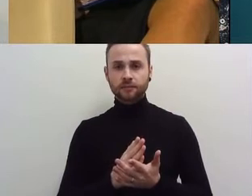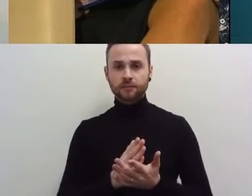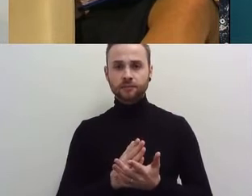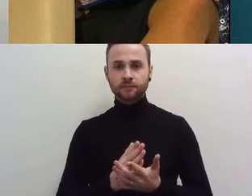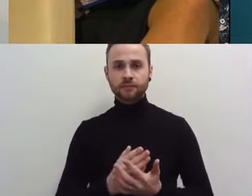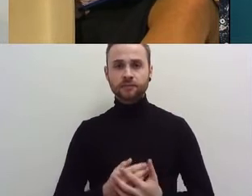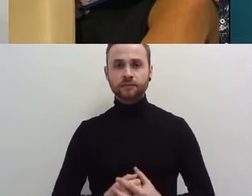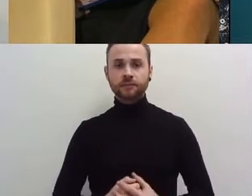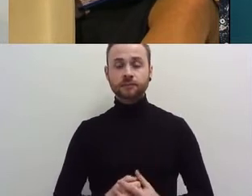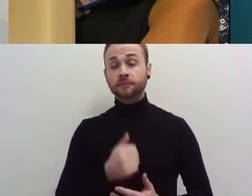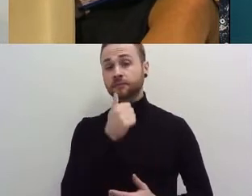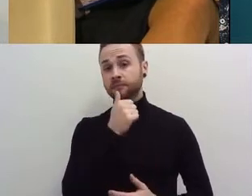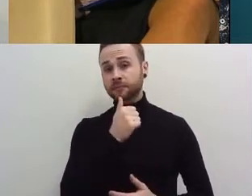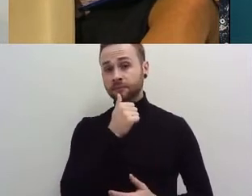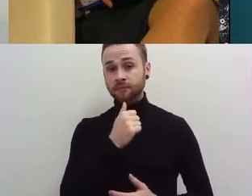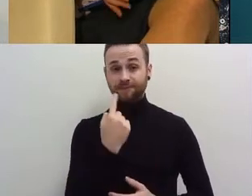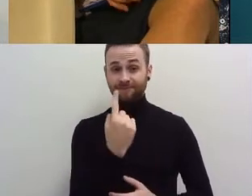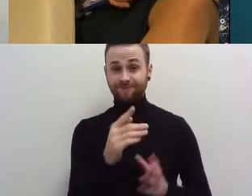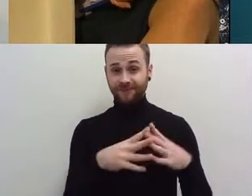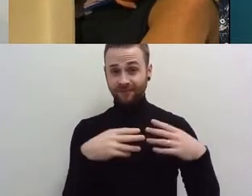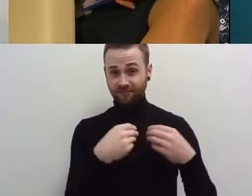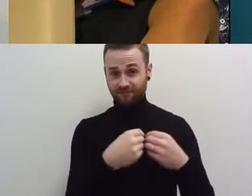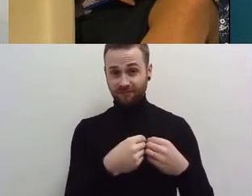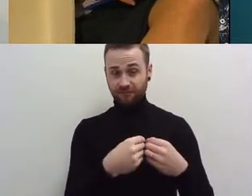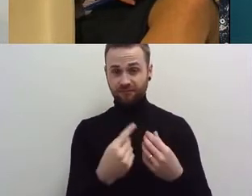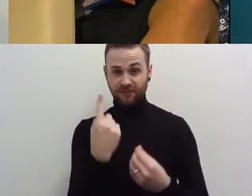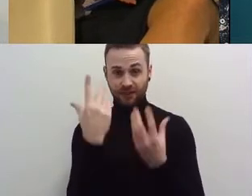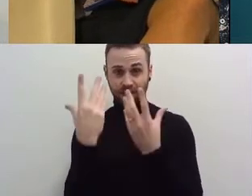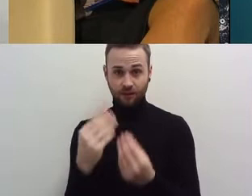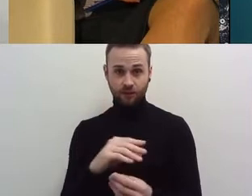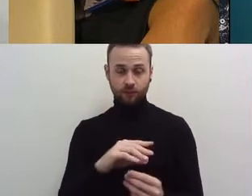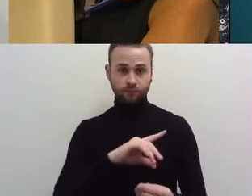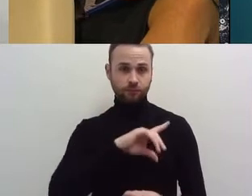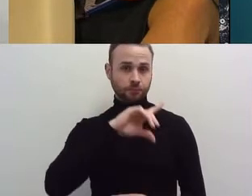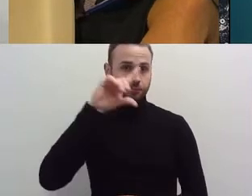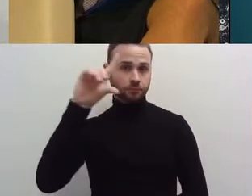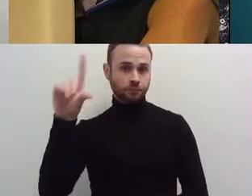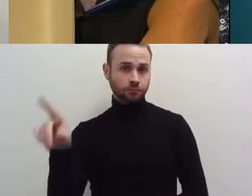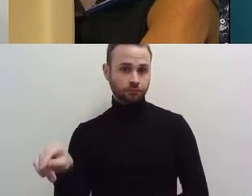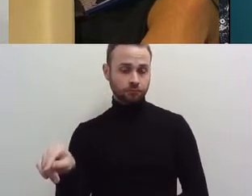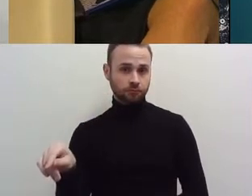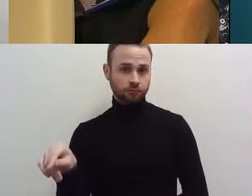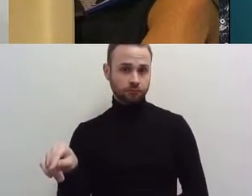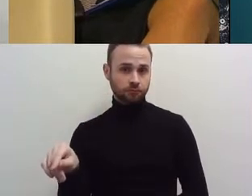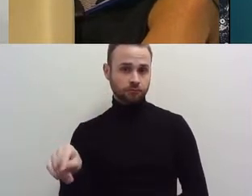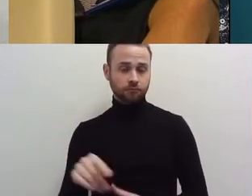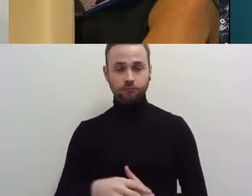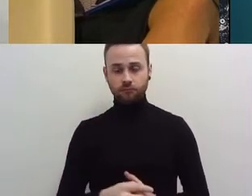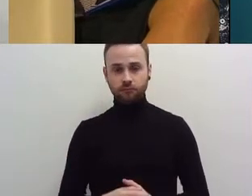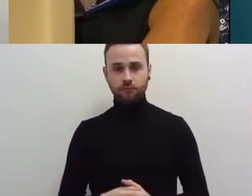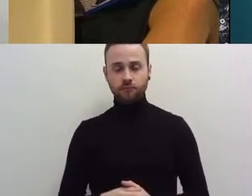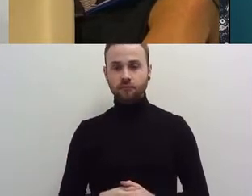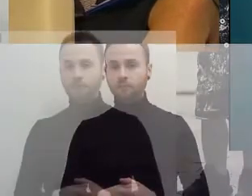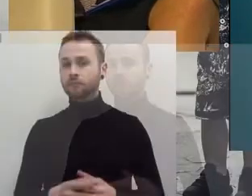family and to create this activity for one kind of issues. And the